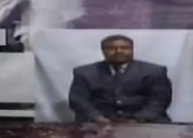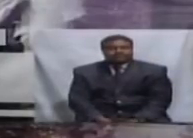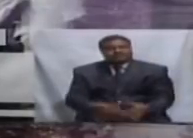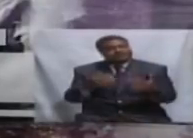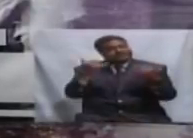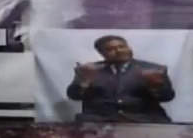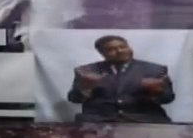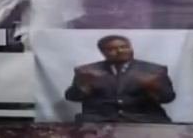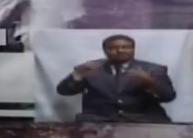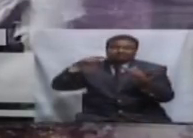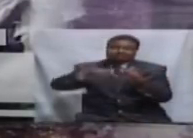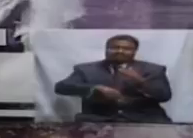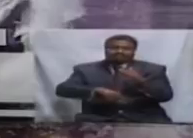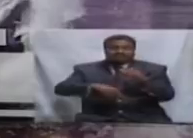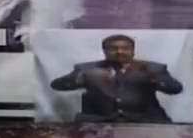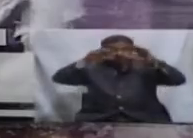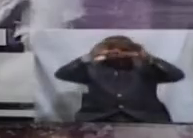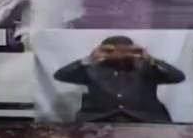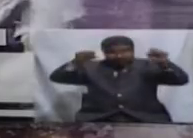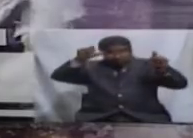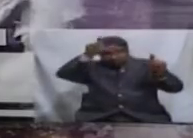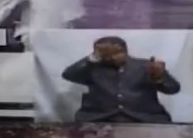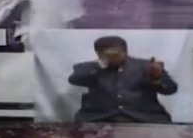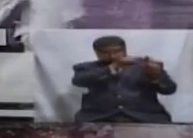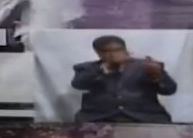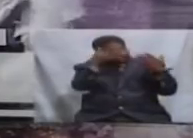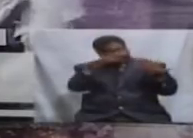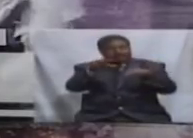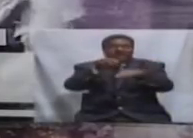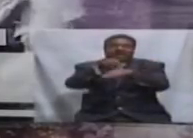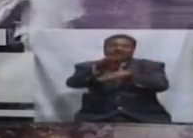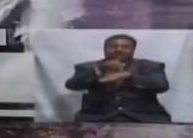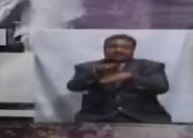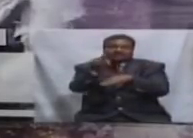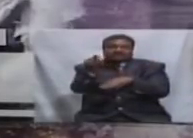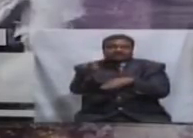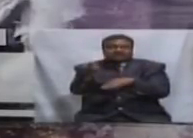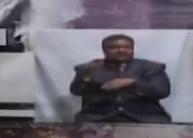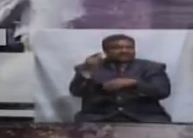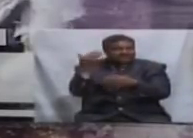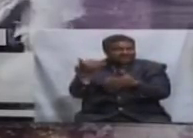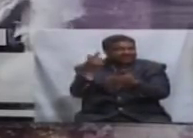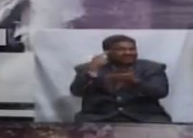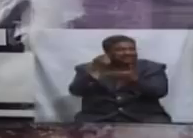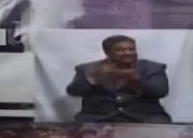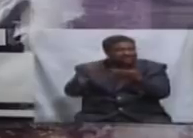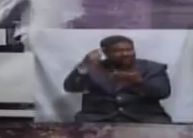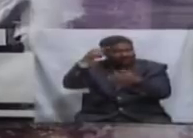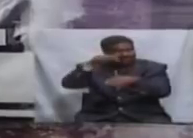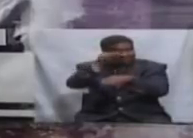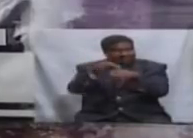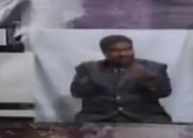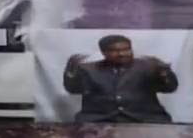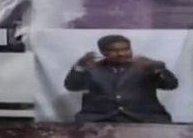And now the news in detail. President Edgar Lungu has advised newly sworn-in clerk of the National Assembly, Cecilia Mbewe,